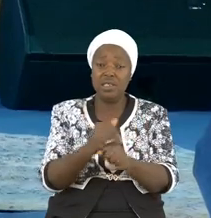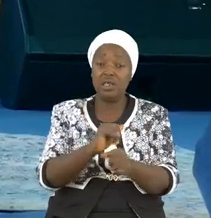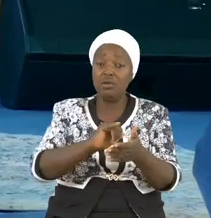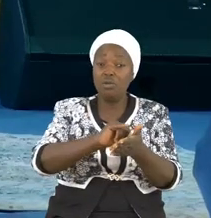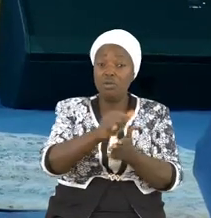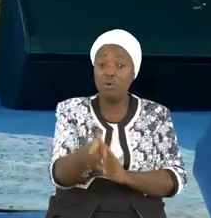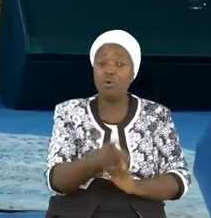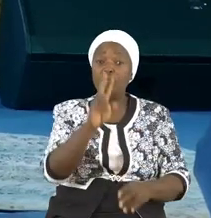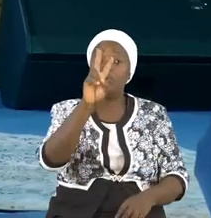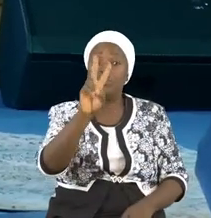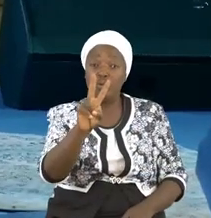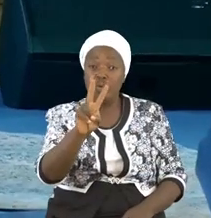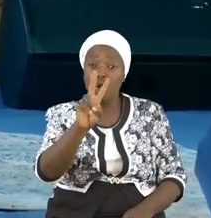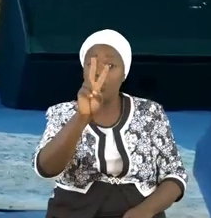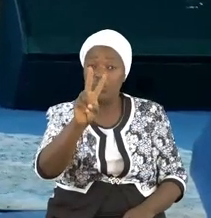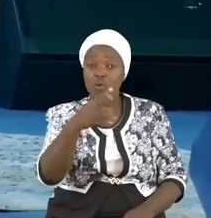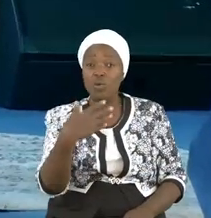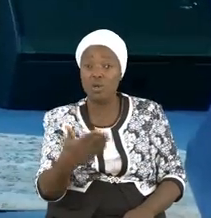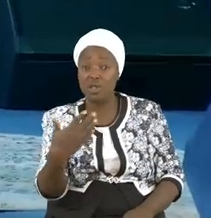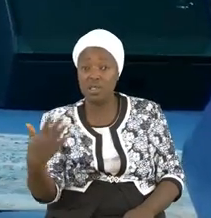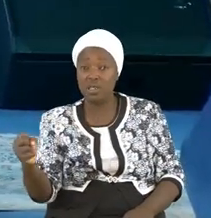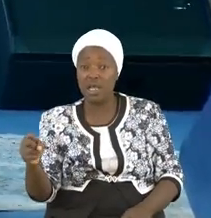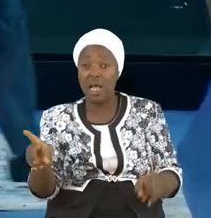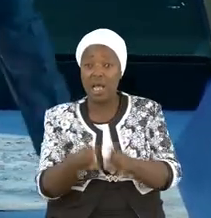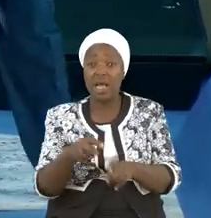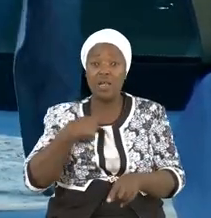those two things. As you walk on the way,